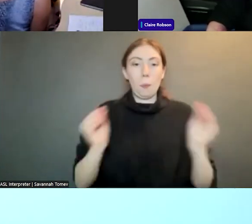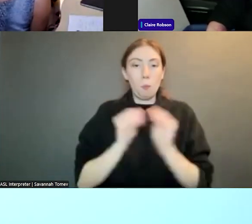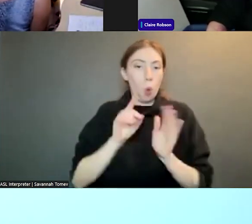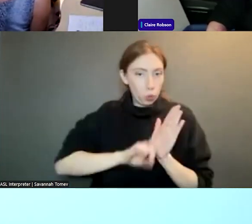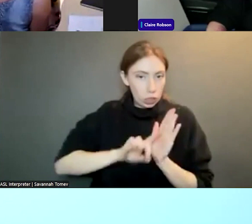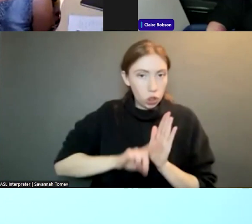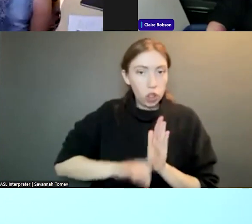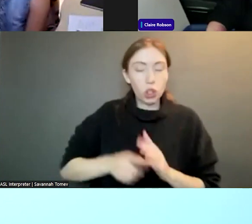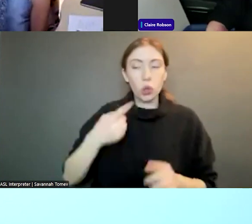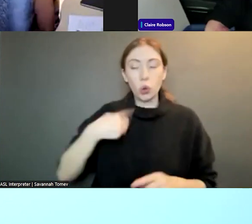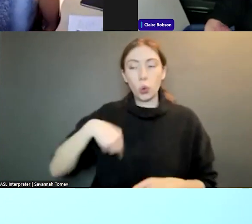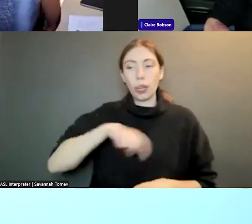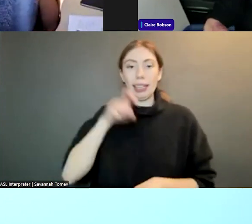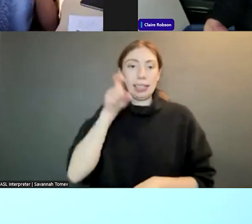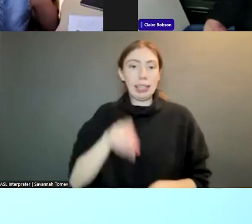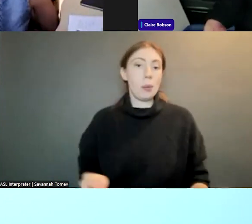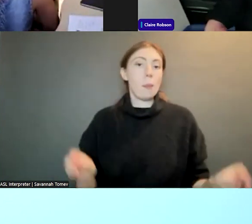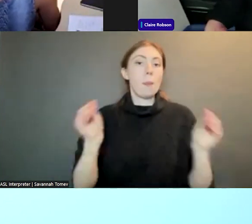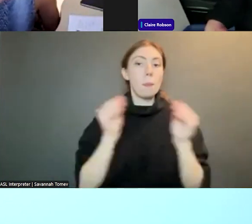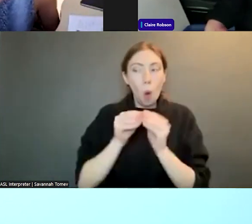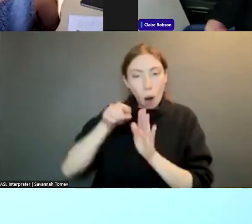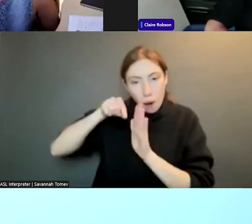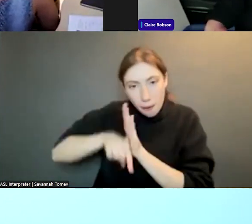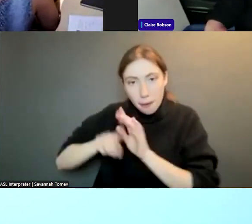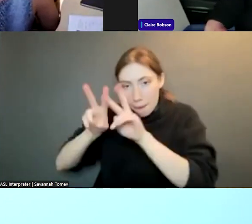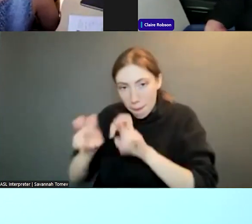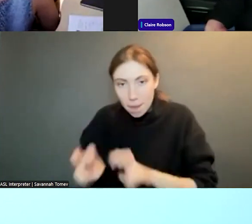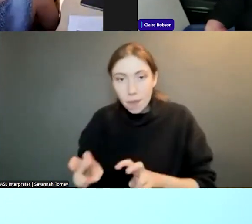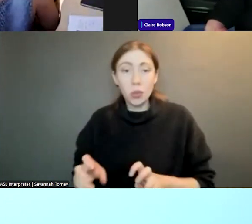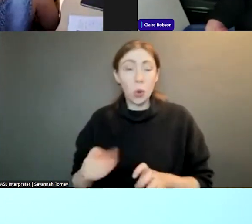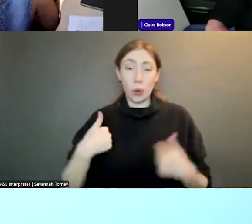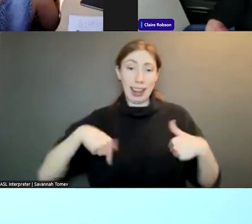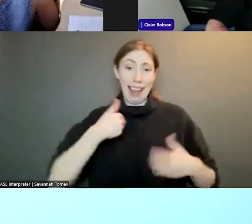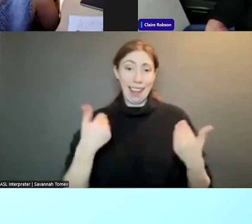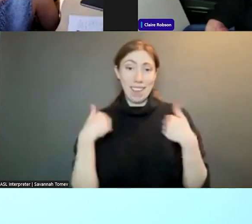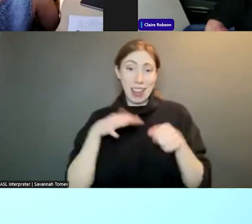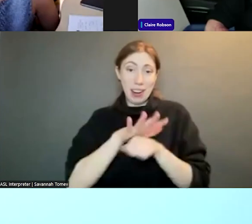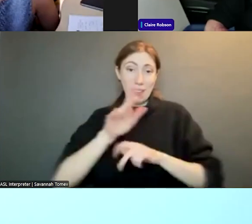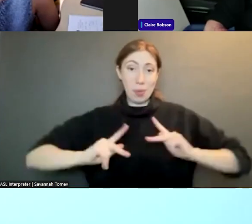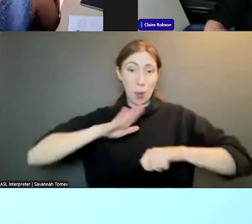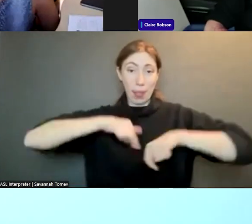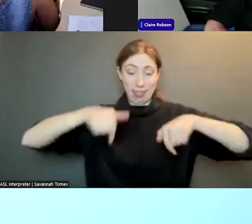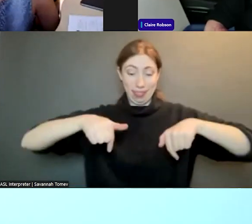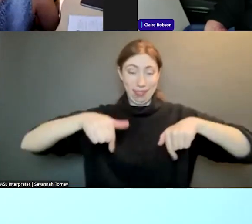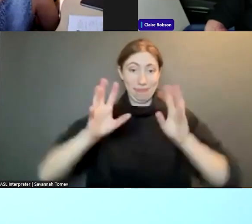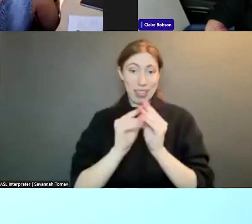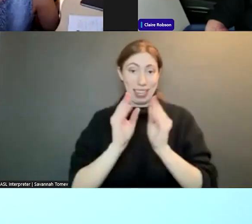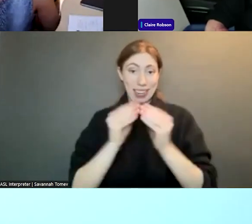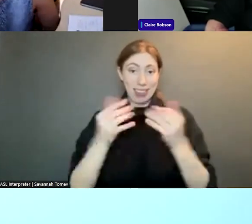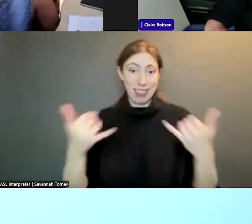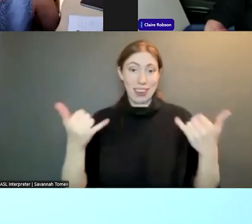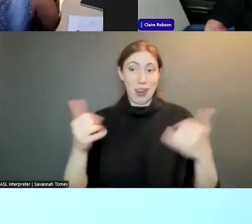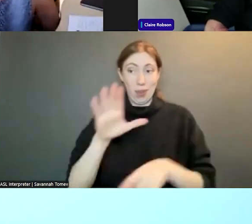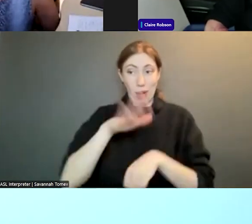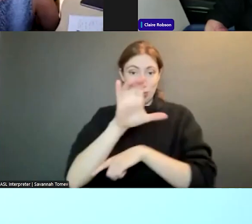this Zoom to take this forward and pick some of these issues apart.